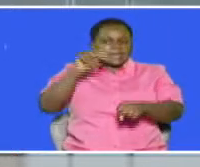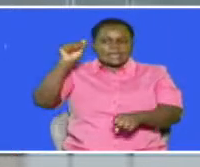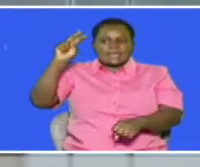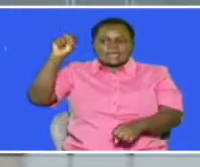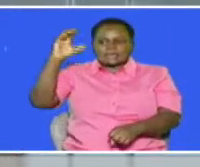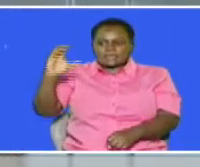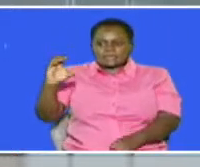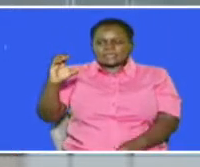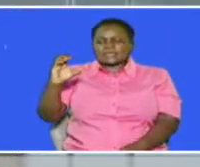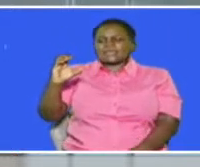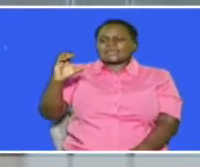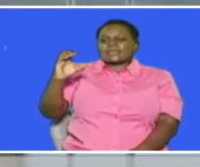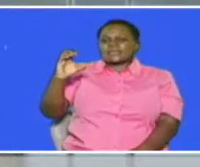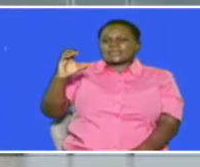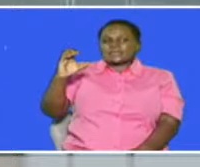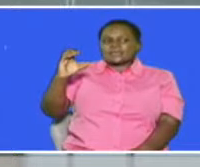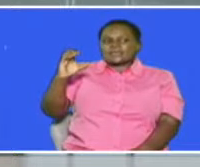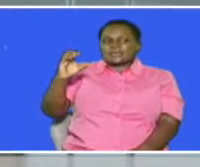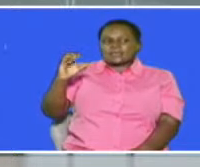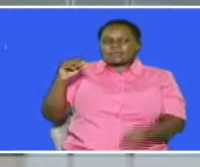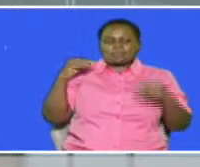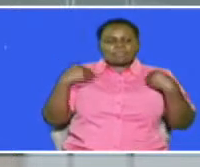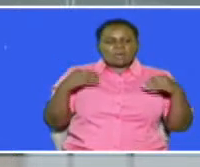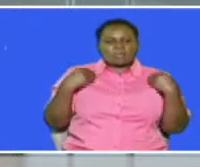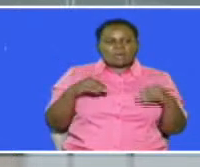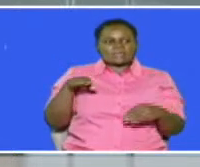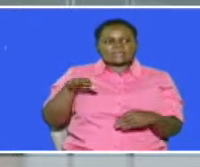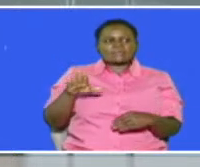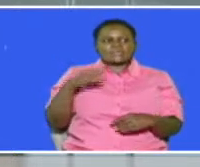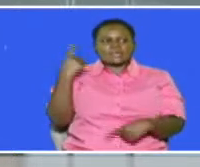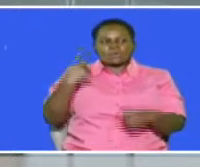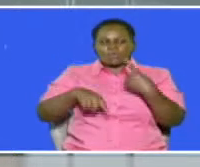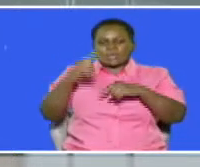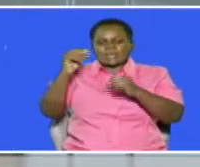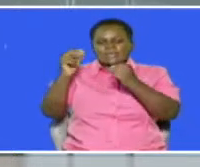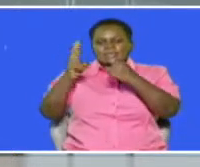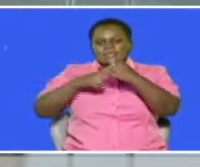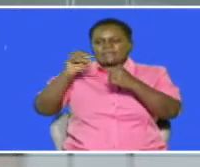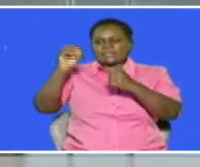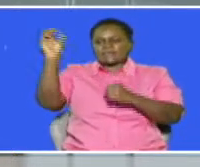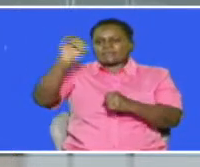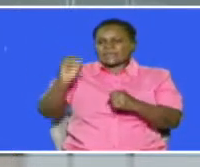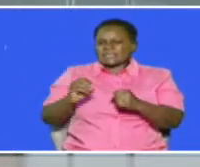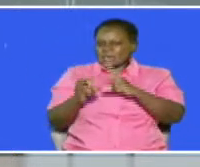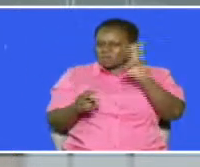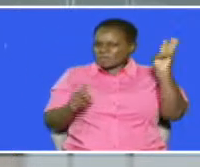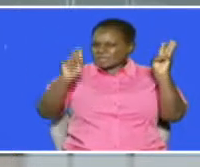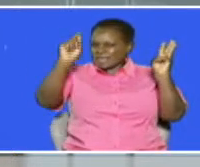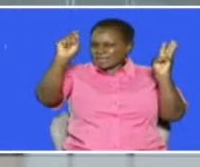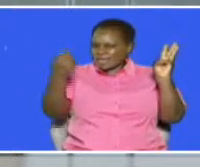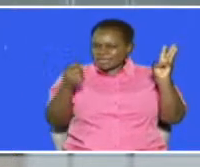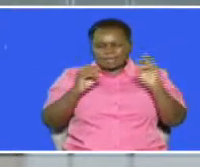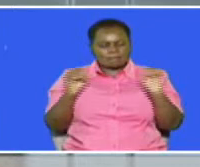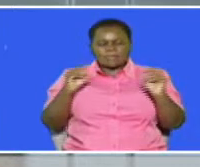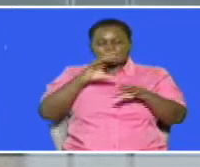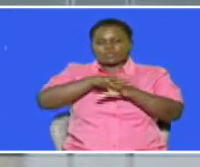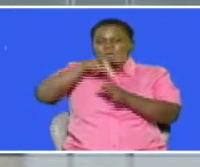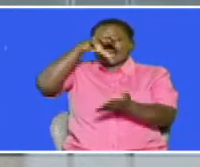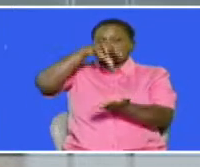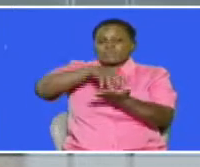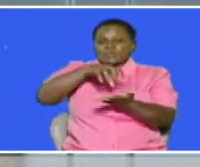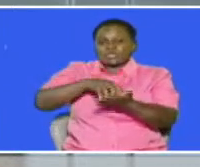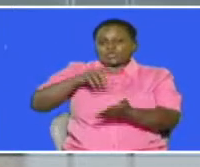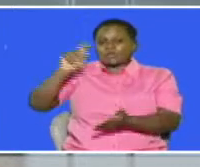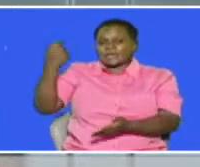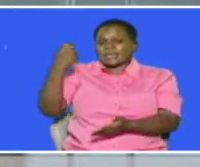and Ford Kenya parties denied reports that they were to win over 70% of votes in Western Kenya to get a stake in the